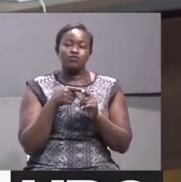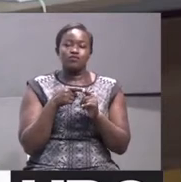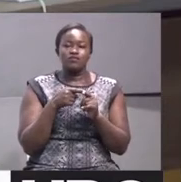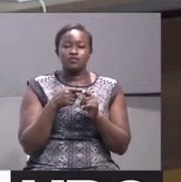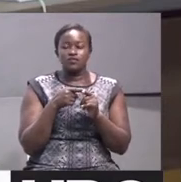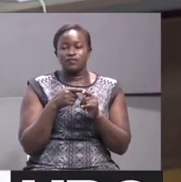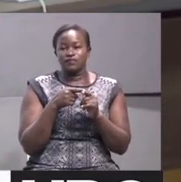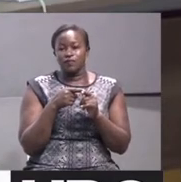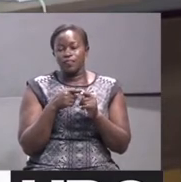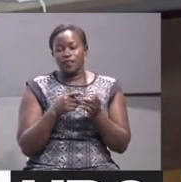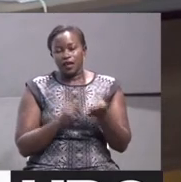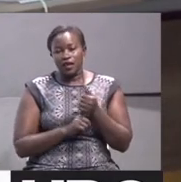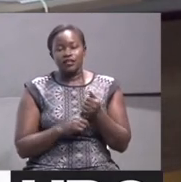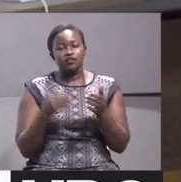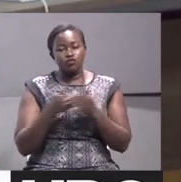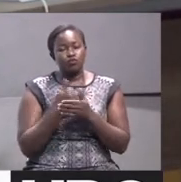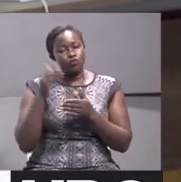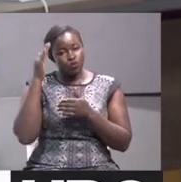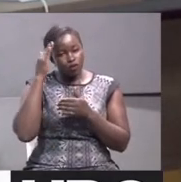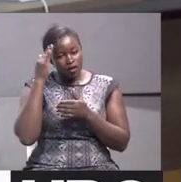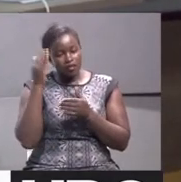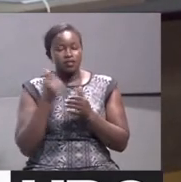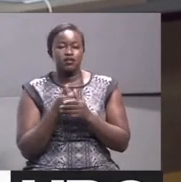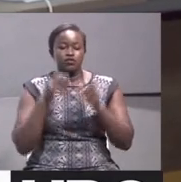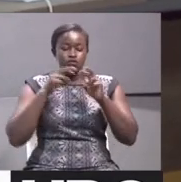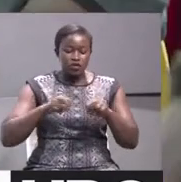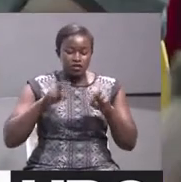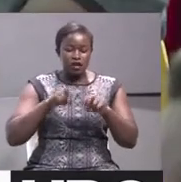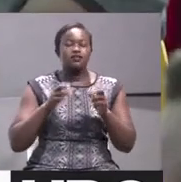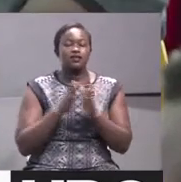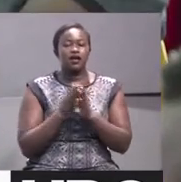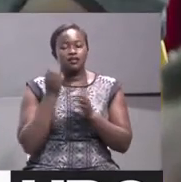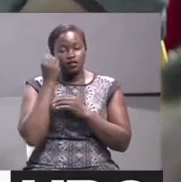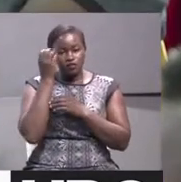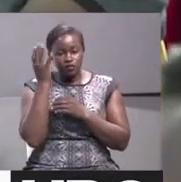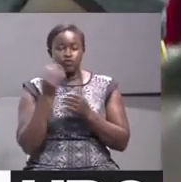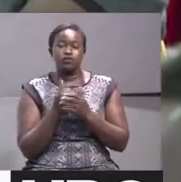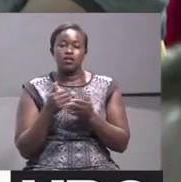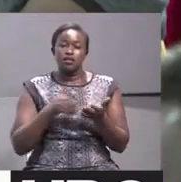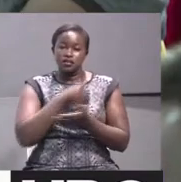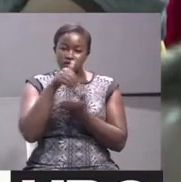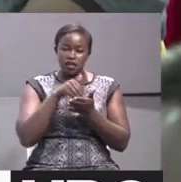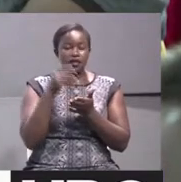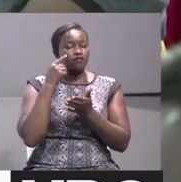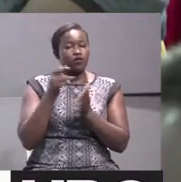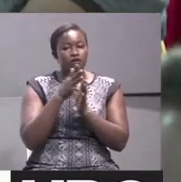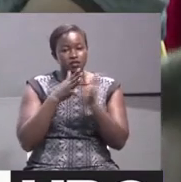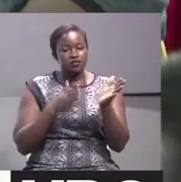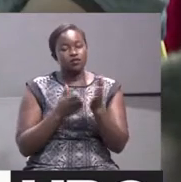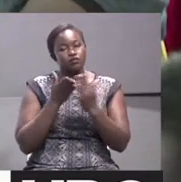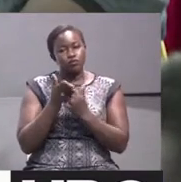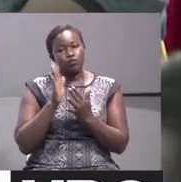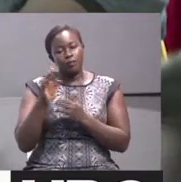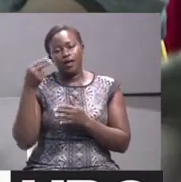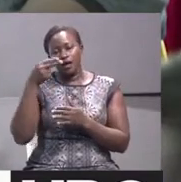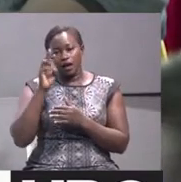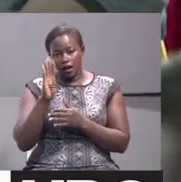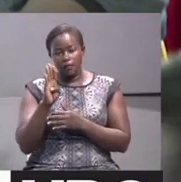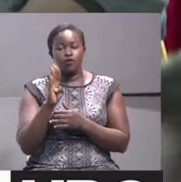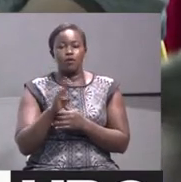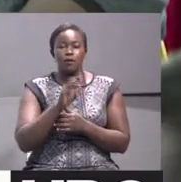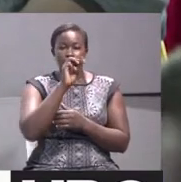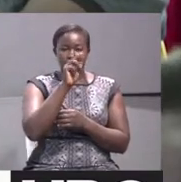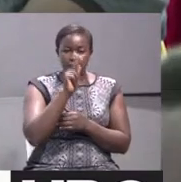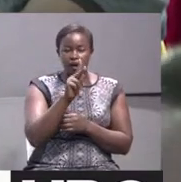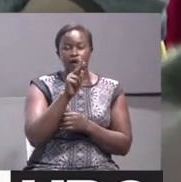of new knowledge through research and innovation. The Center for Excellence, through its hub, Makerere